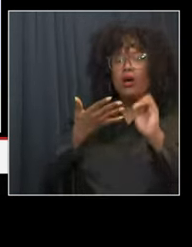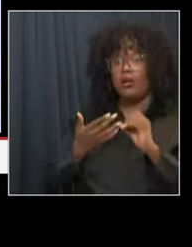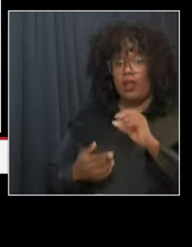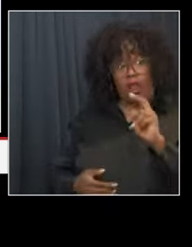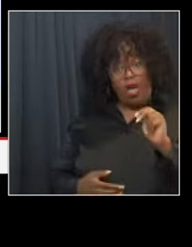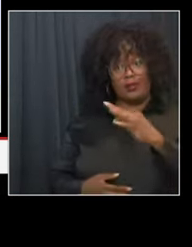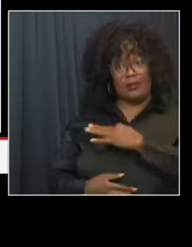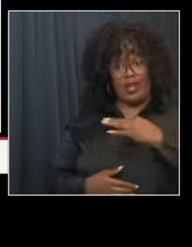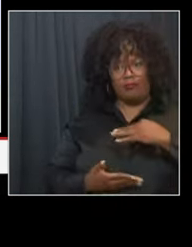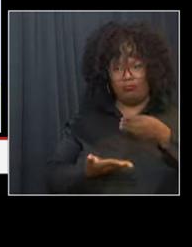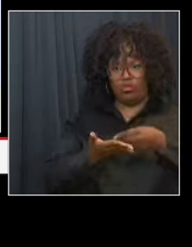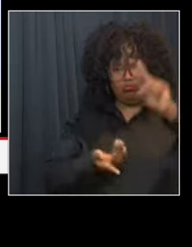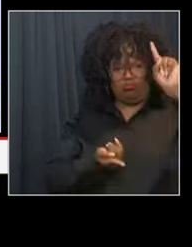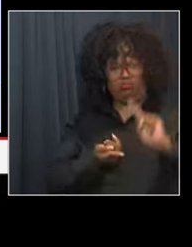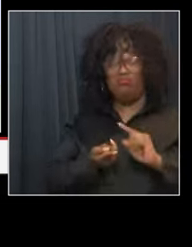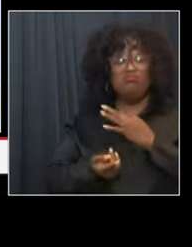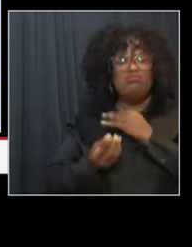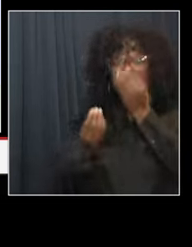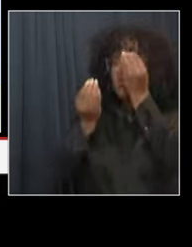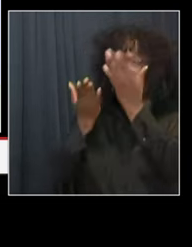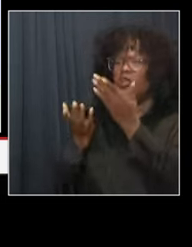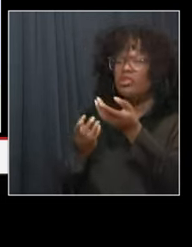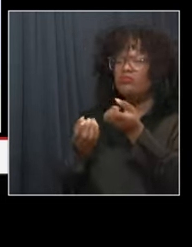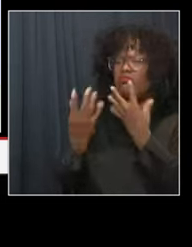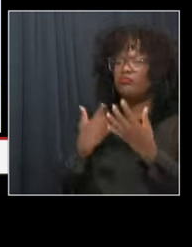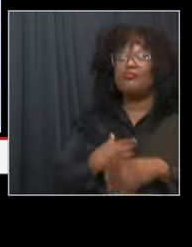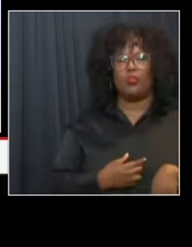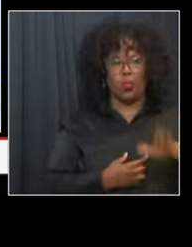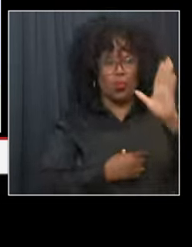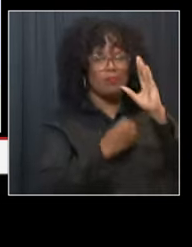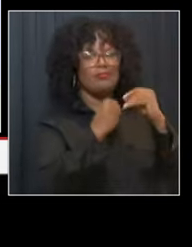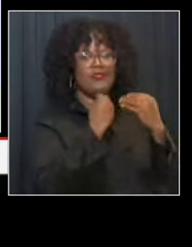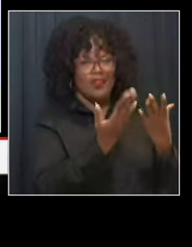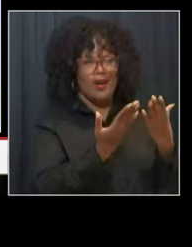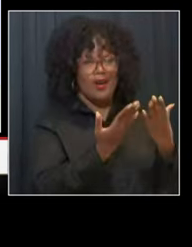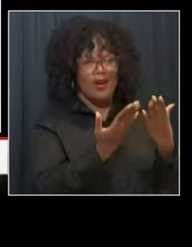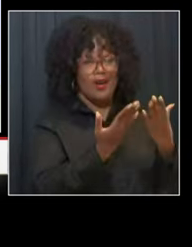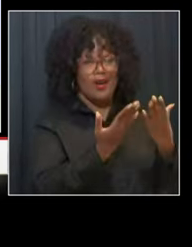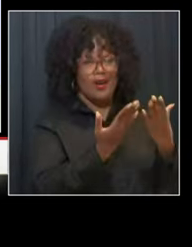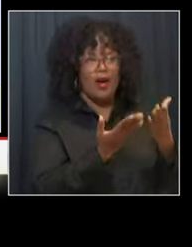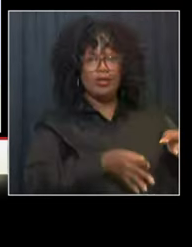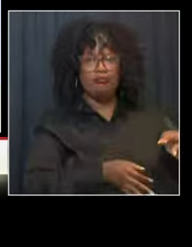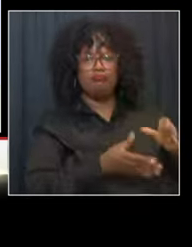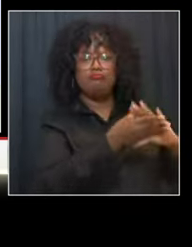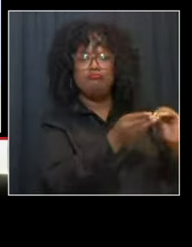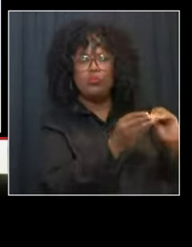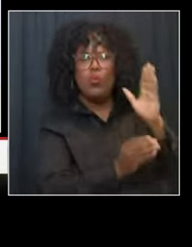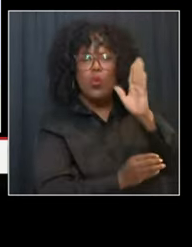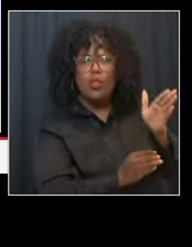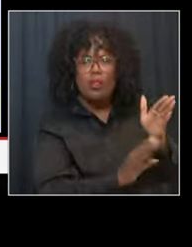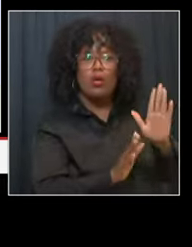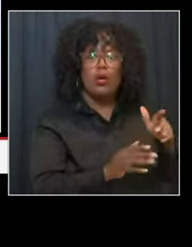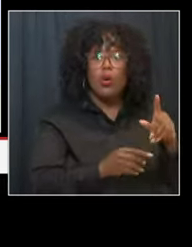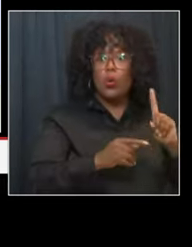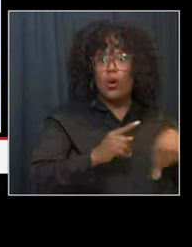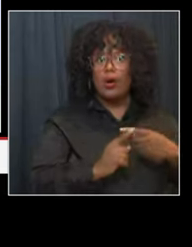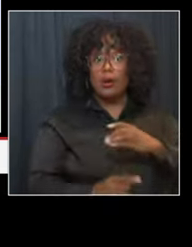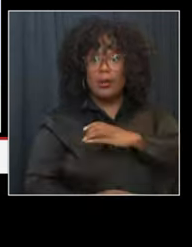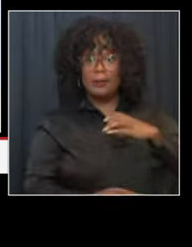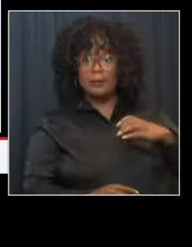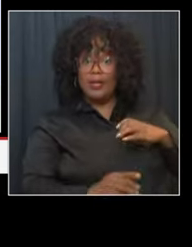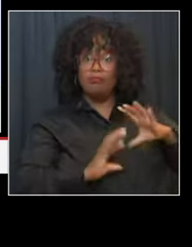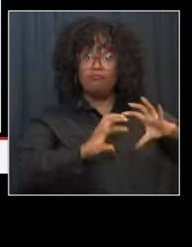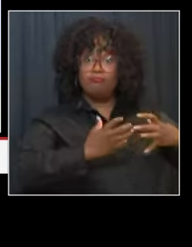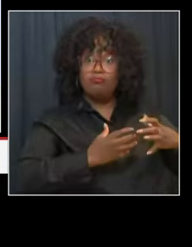process, through your hearing process. I'm not sure which committee would take them up because they're across the government.